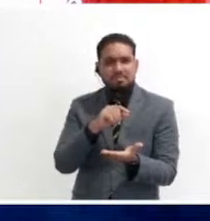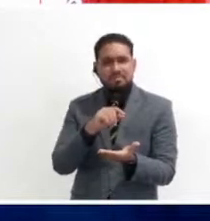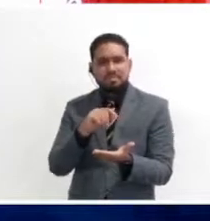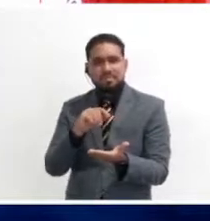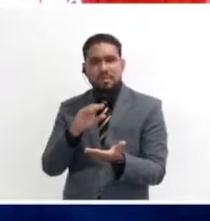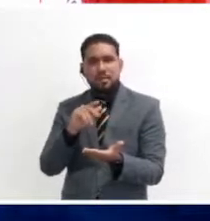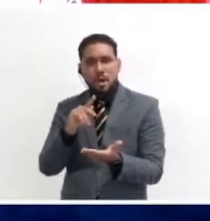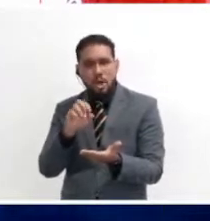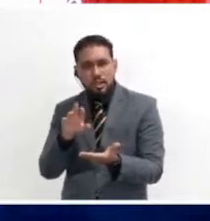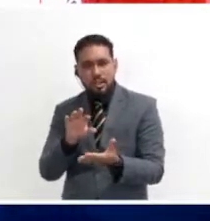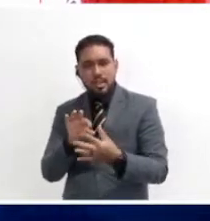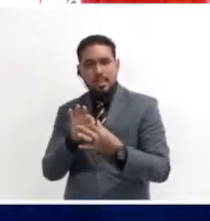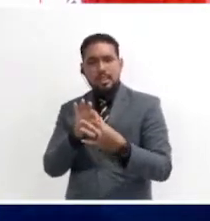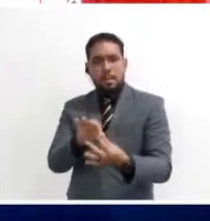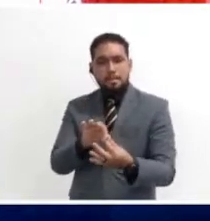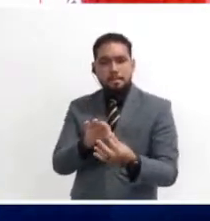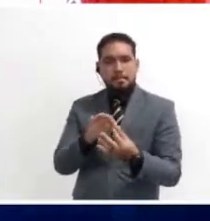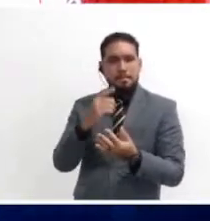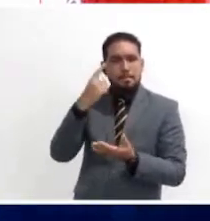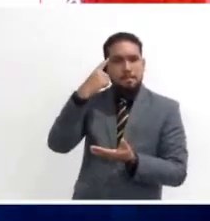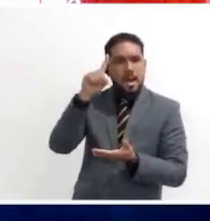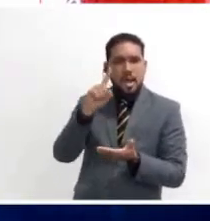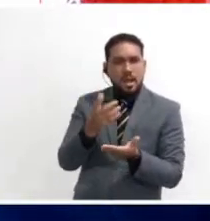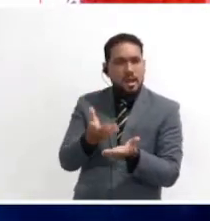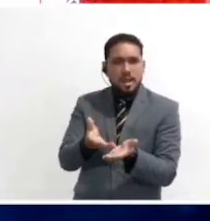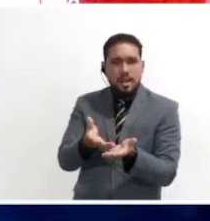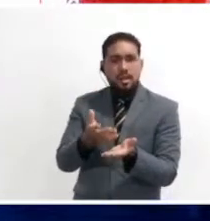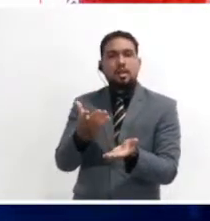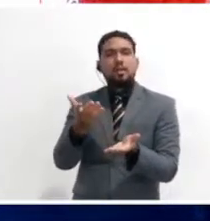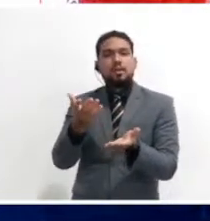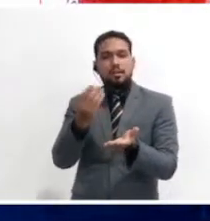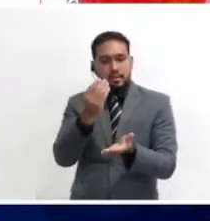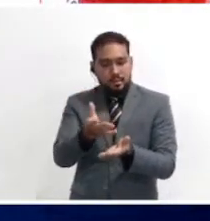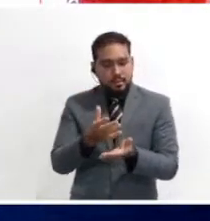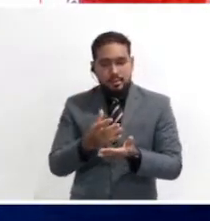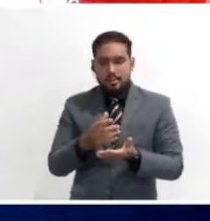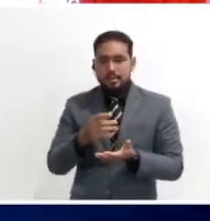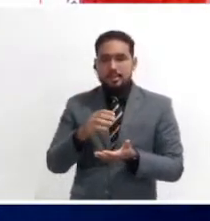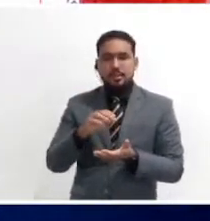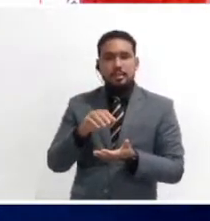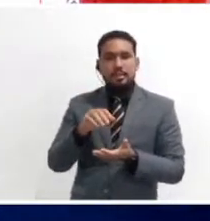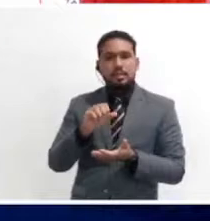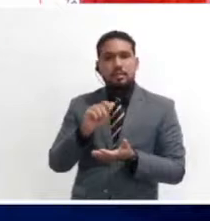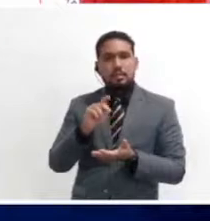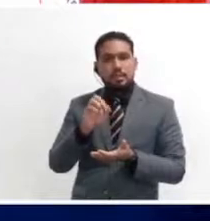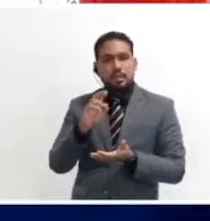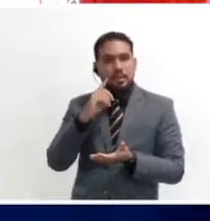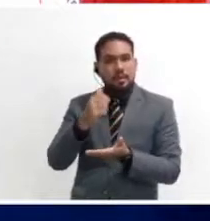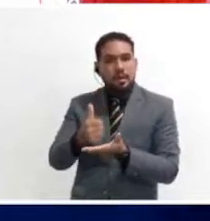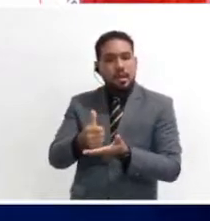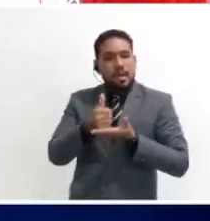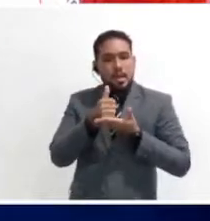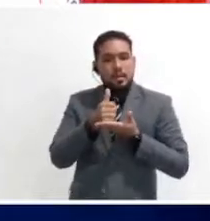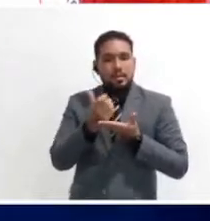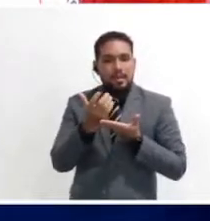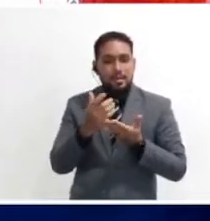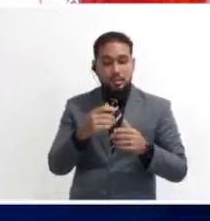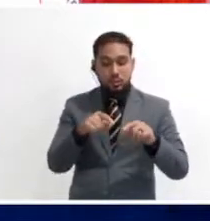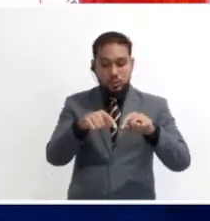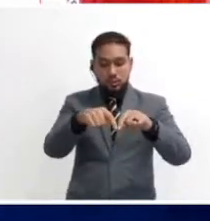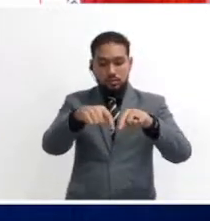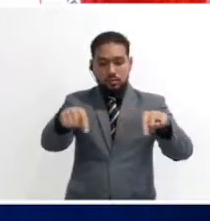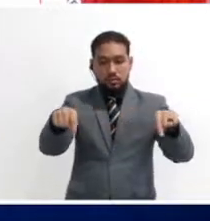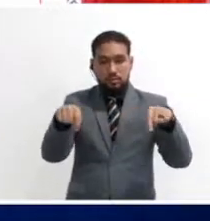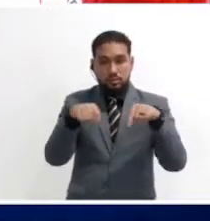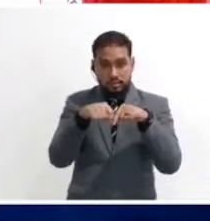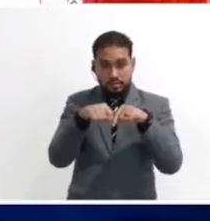essentially it's this idea of how closely can you pack the components and devices that need to communicate